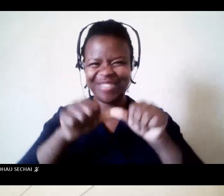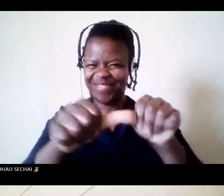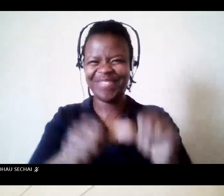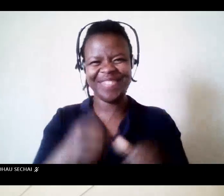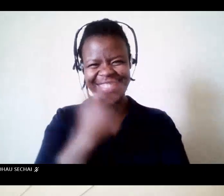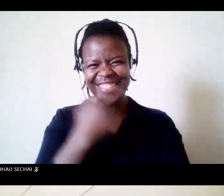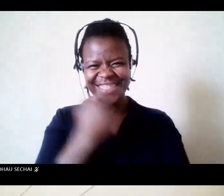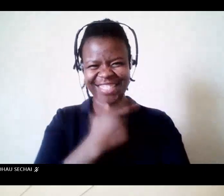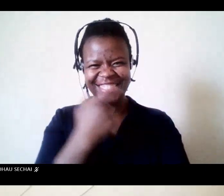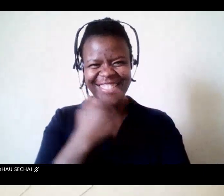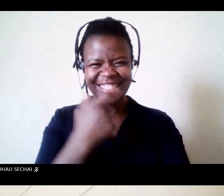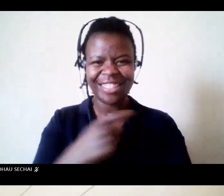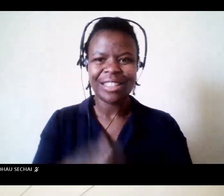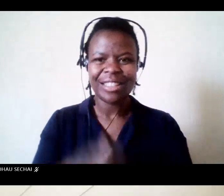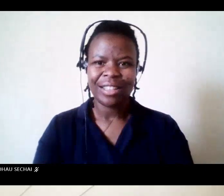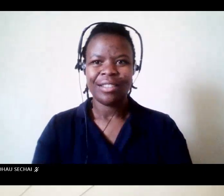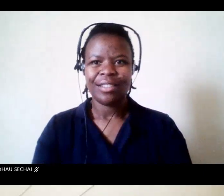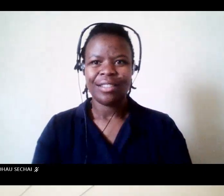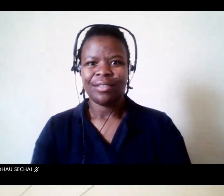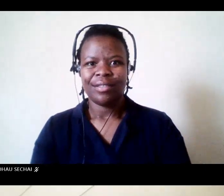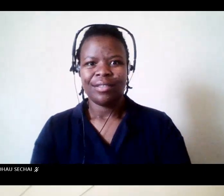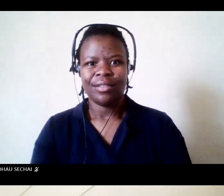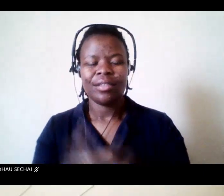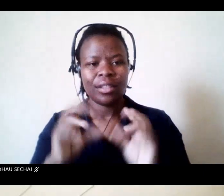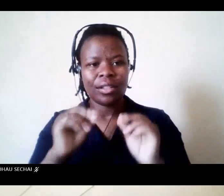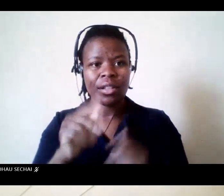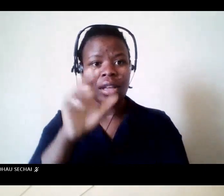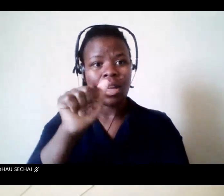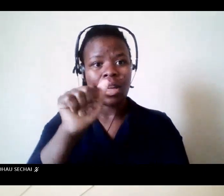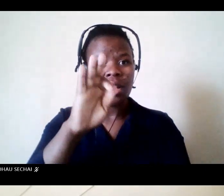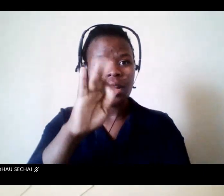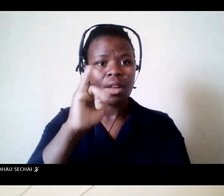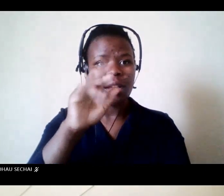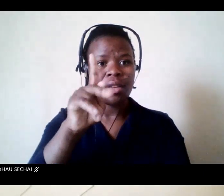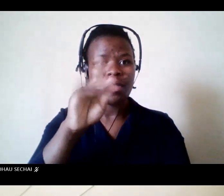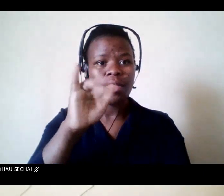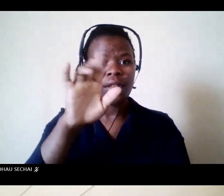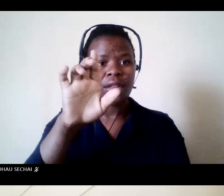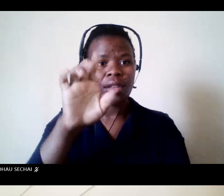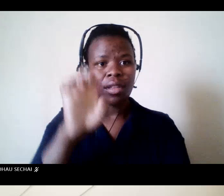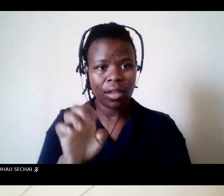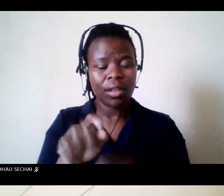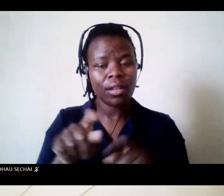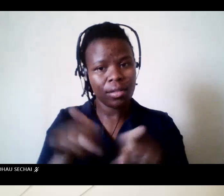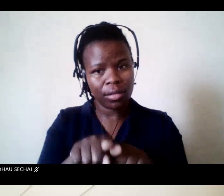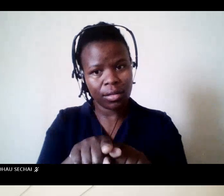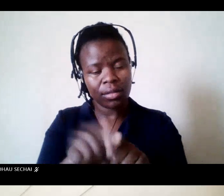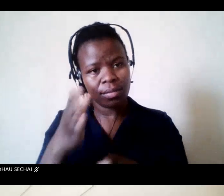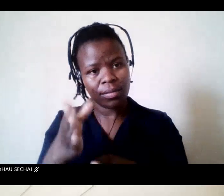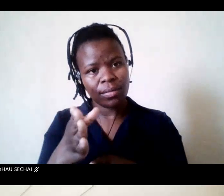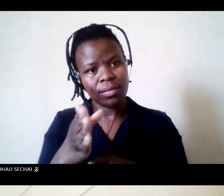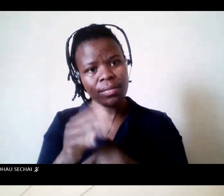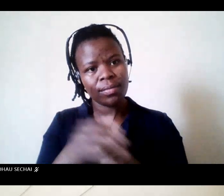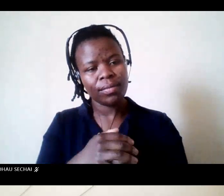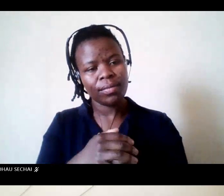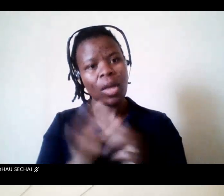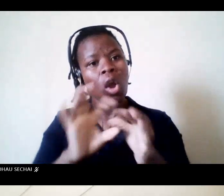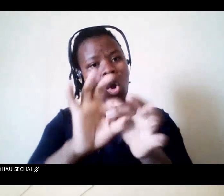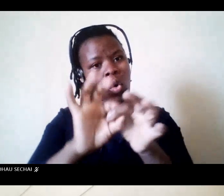Go ahead. Yeah. Okay, name is Afikile Nokaya, and what do I do? I'm a coordinator